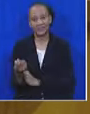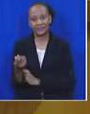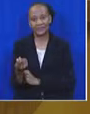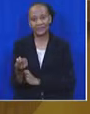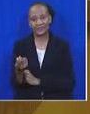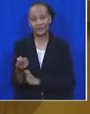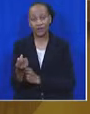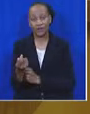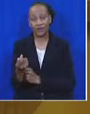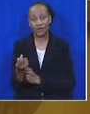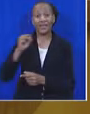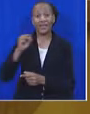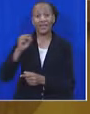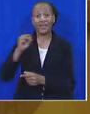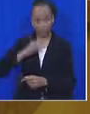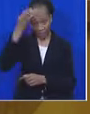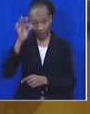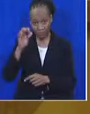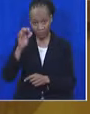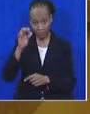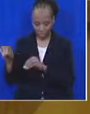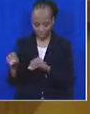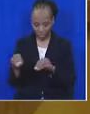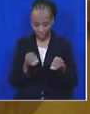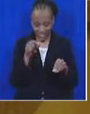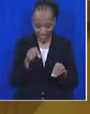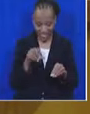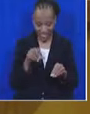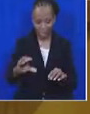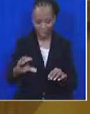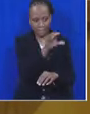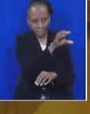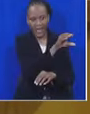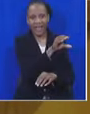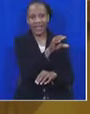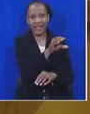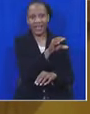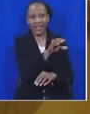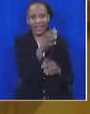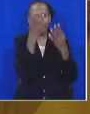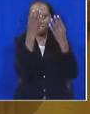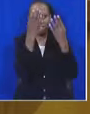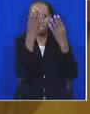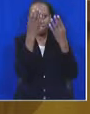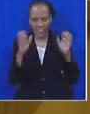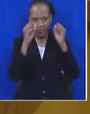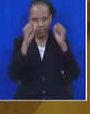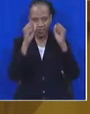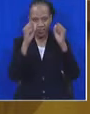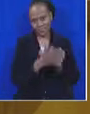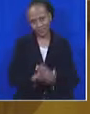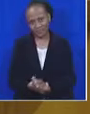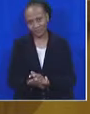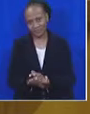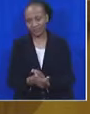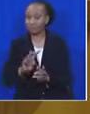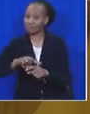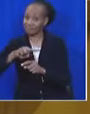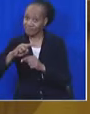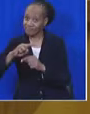delayed salaries of workers, and then we give that to fee-free higher education. And we then have to deal with